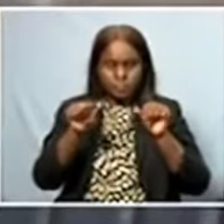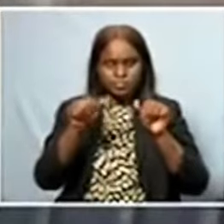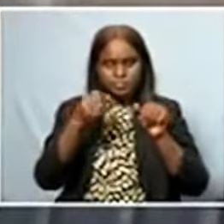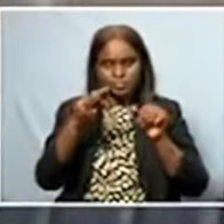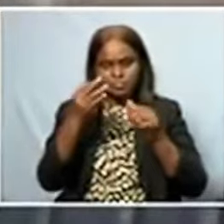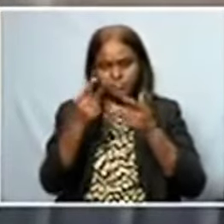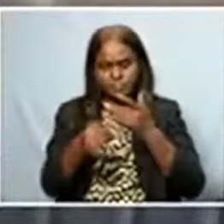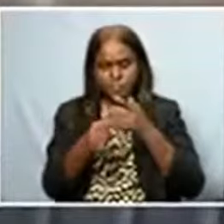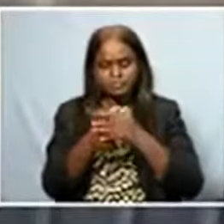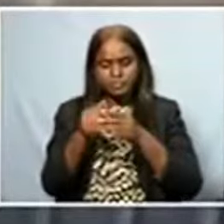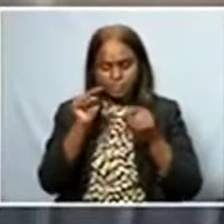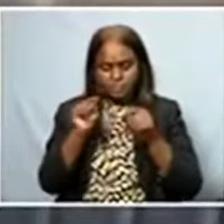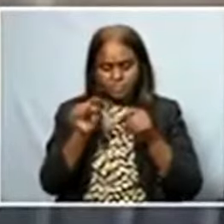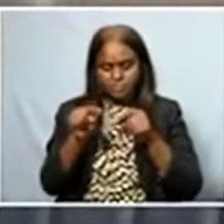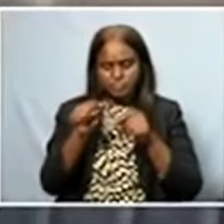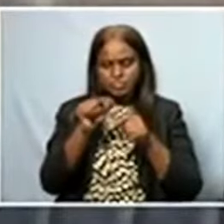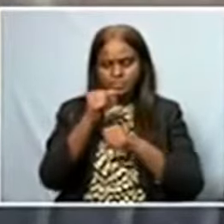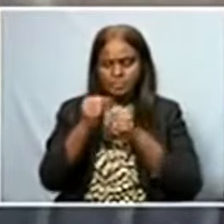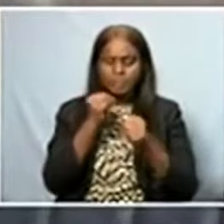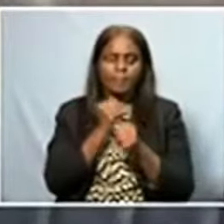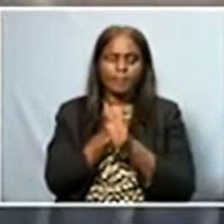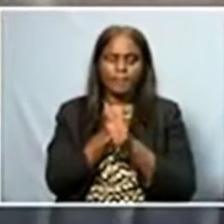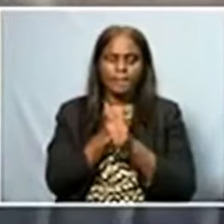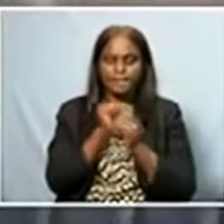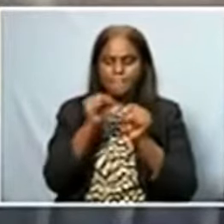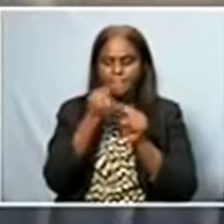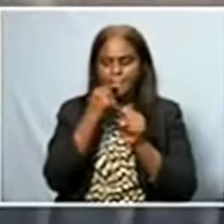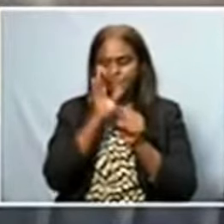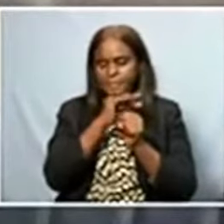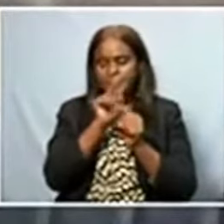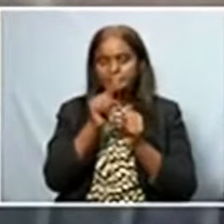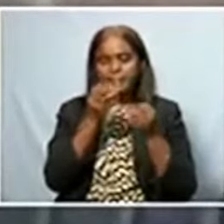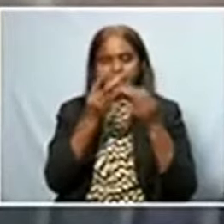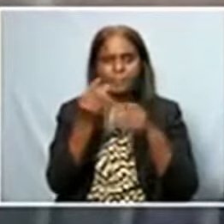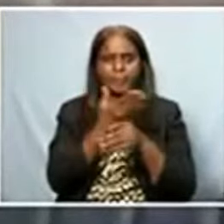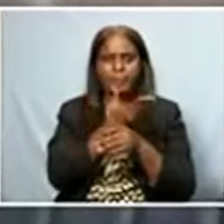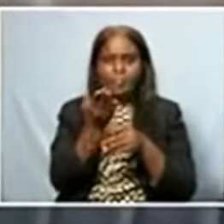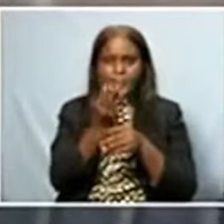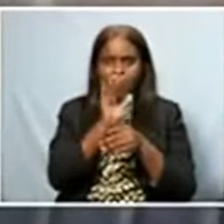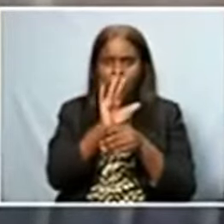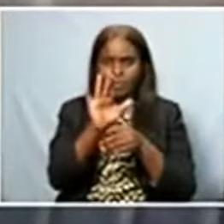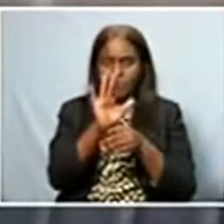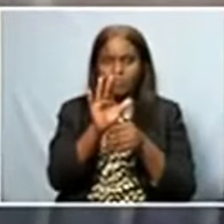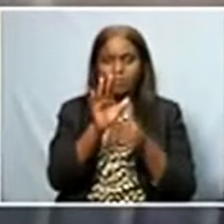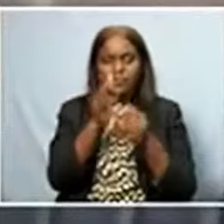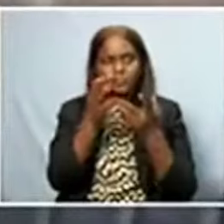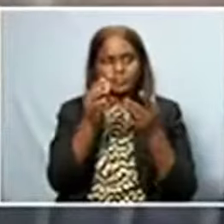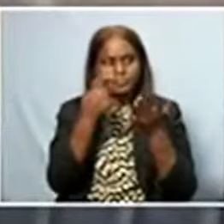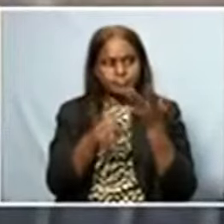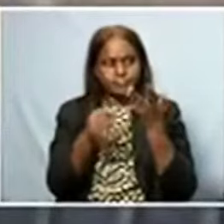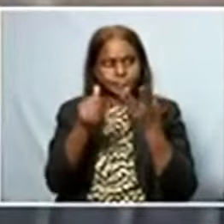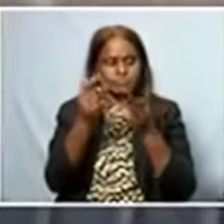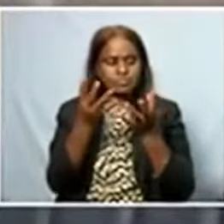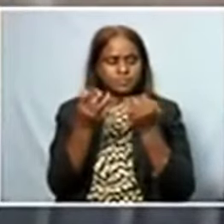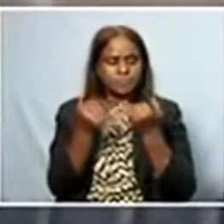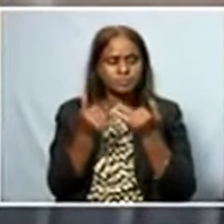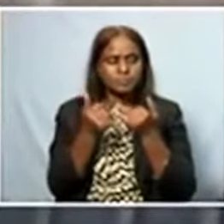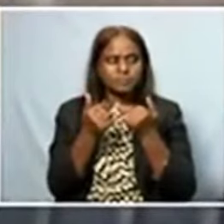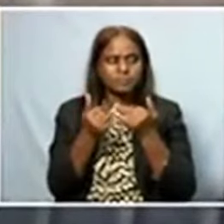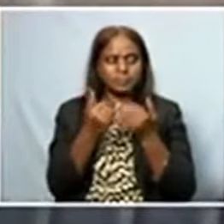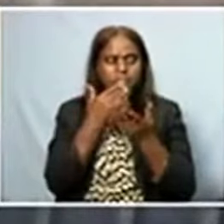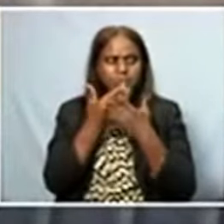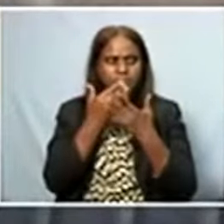of this fiscal year. You could tell that most of the lines that they wanted to be